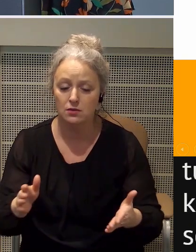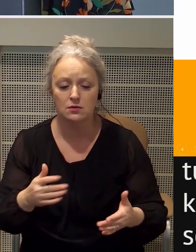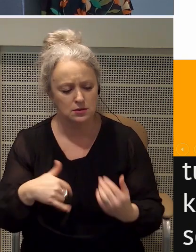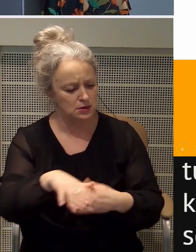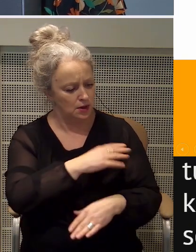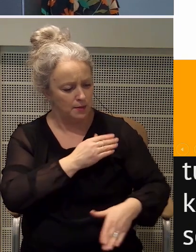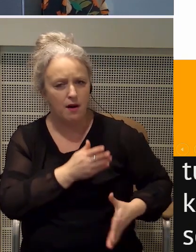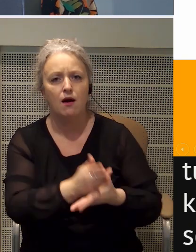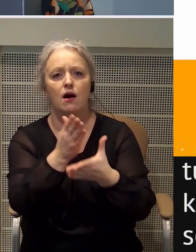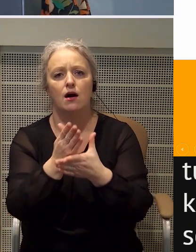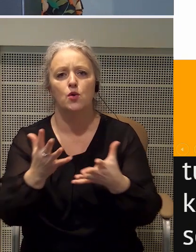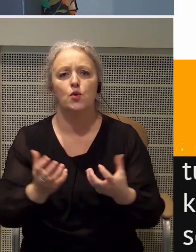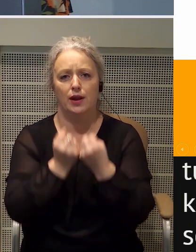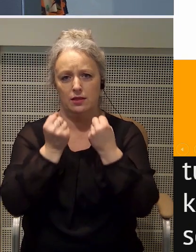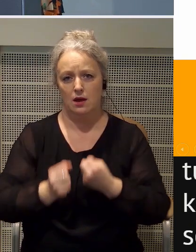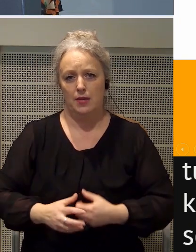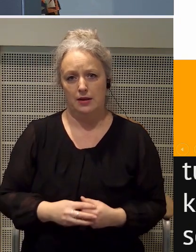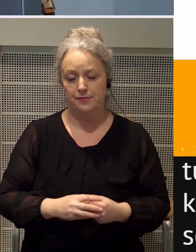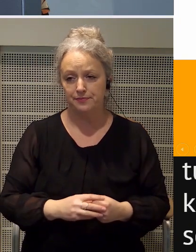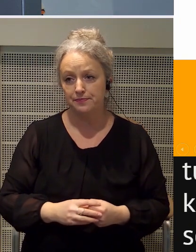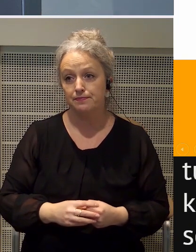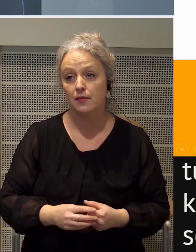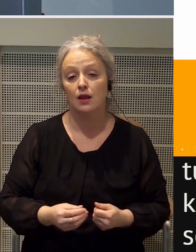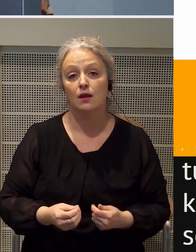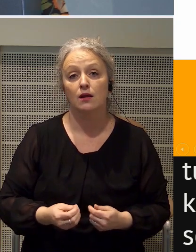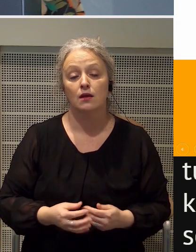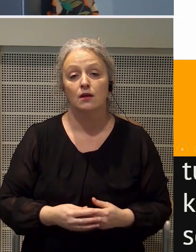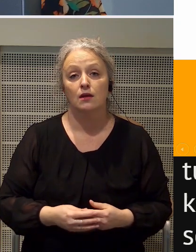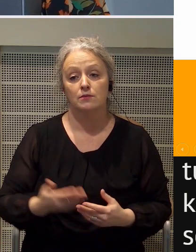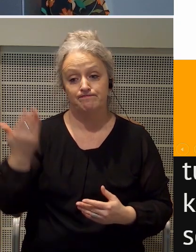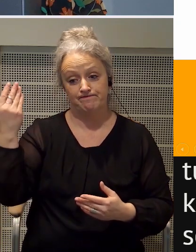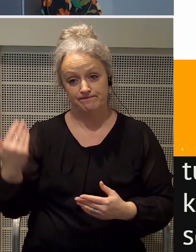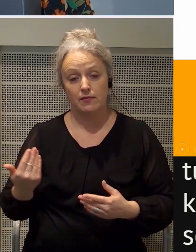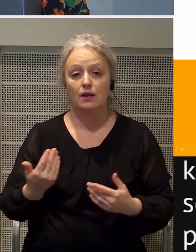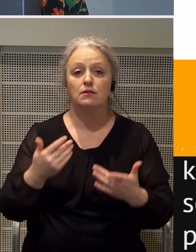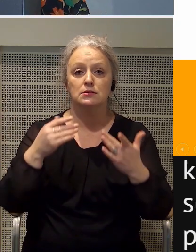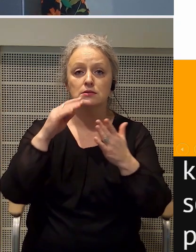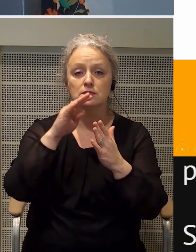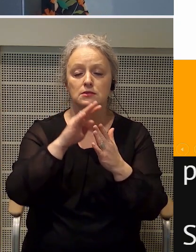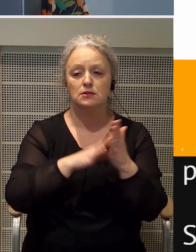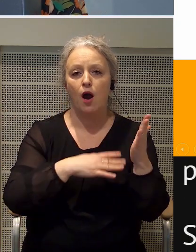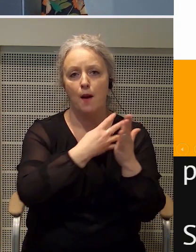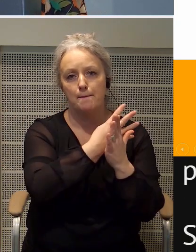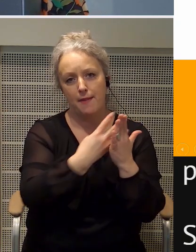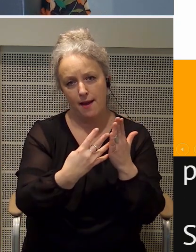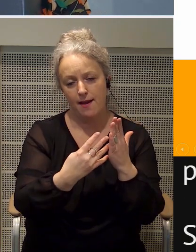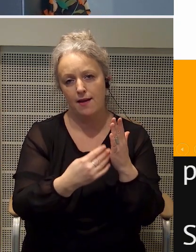more expensive and not accessible for families. So we try to help out